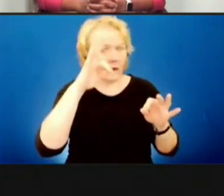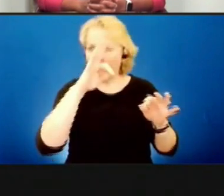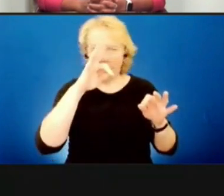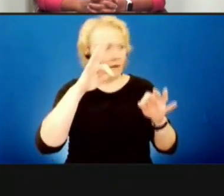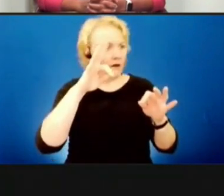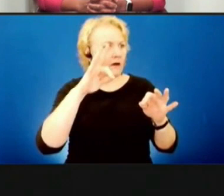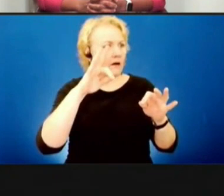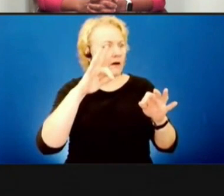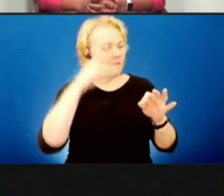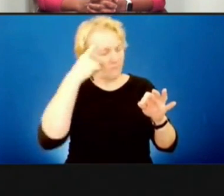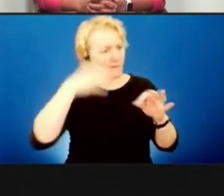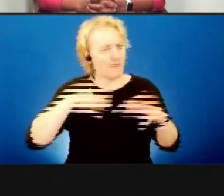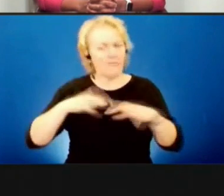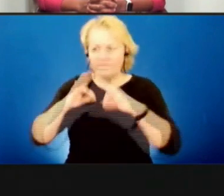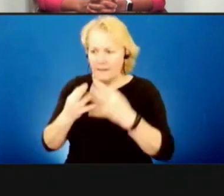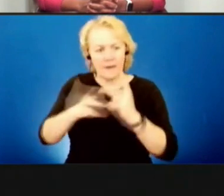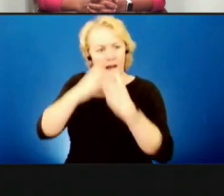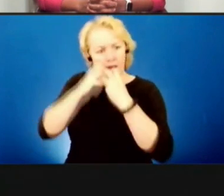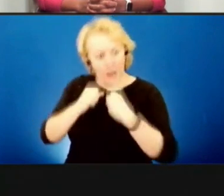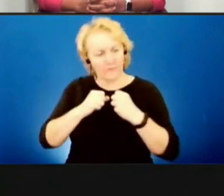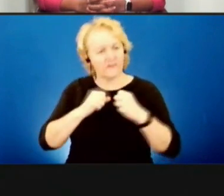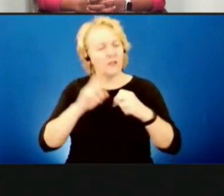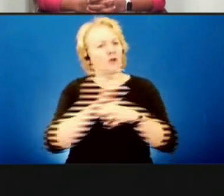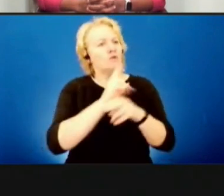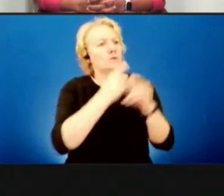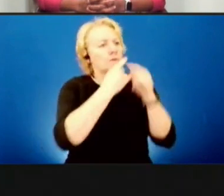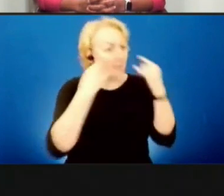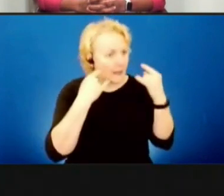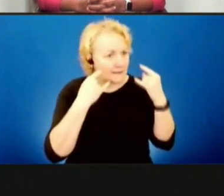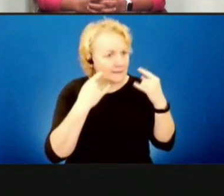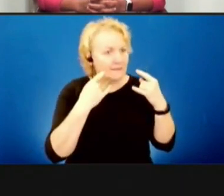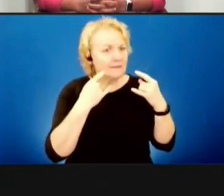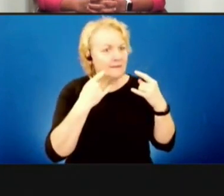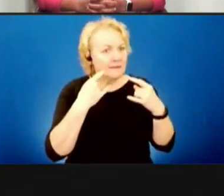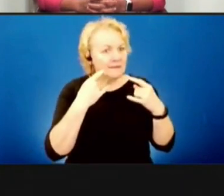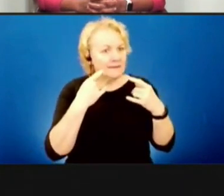a vaccine was available, but we need to do it again.